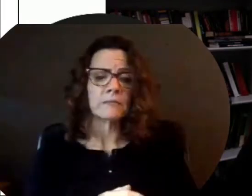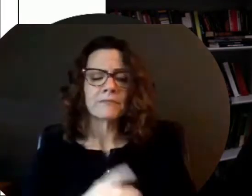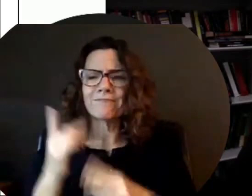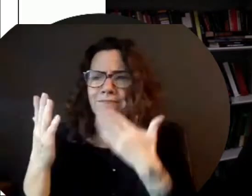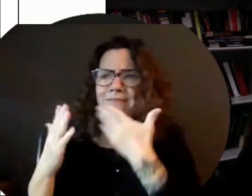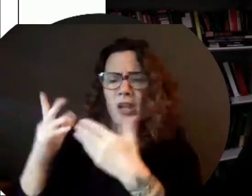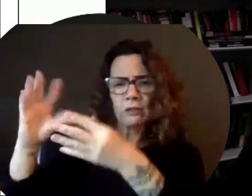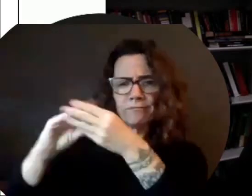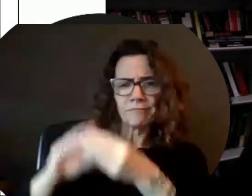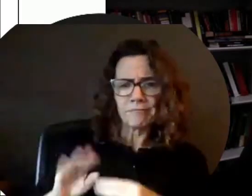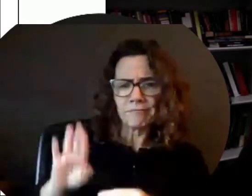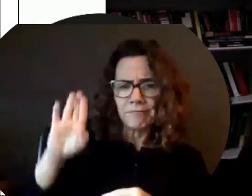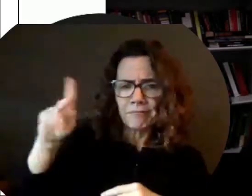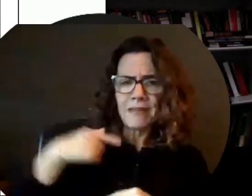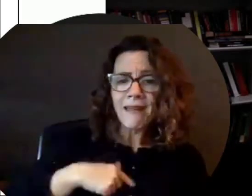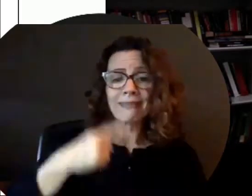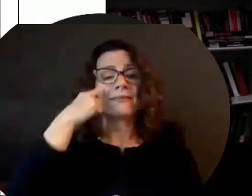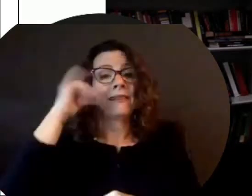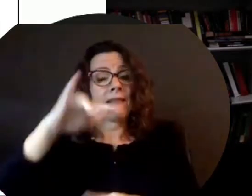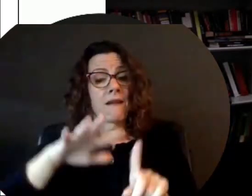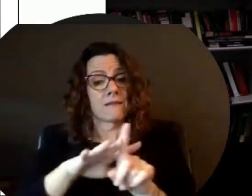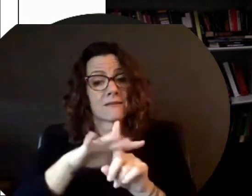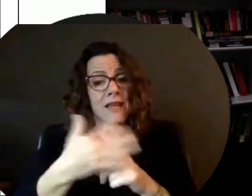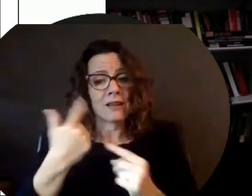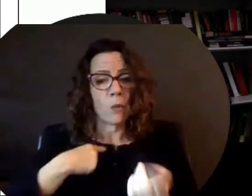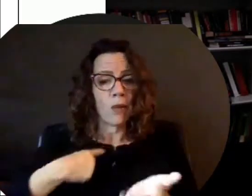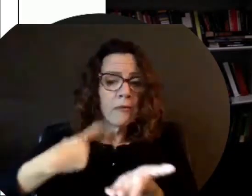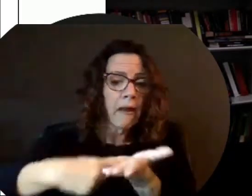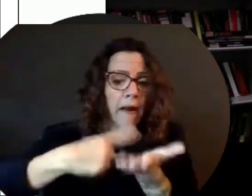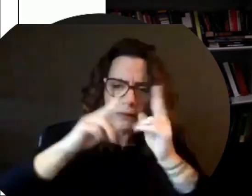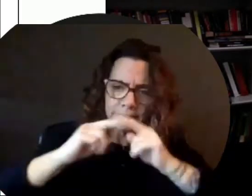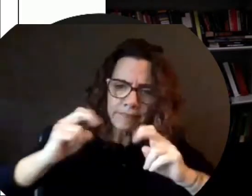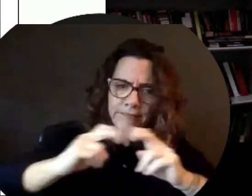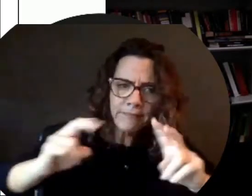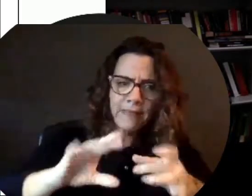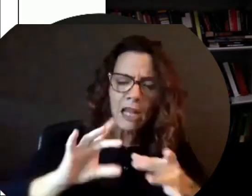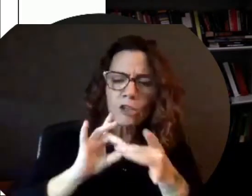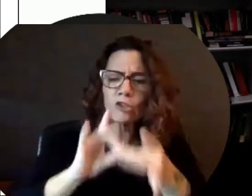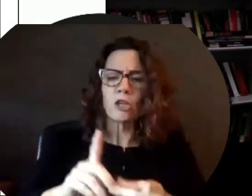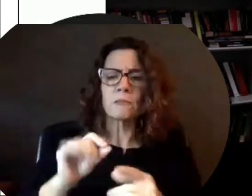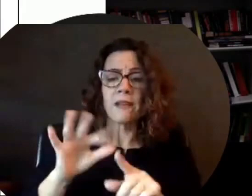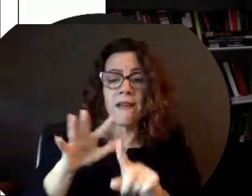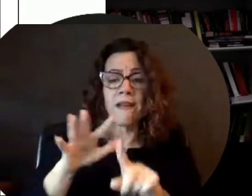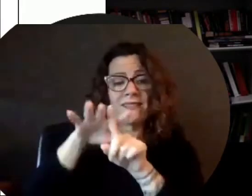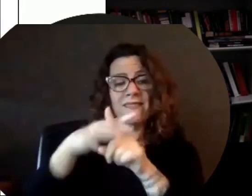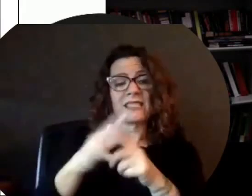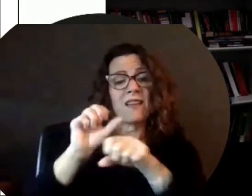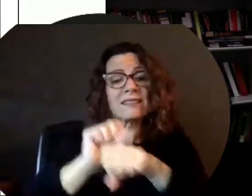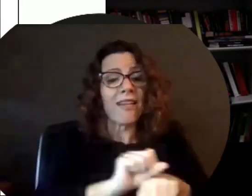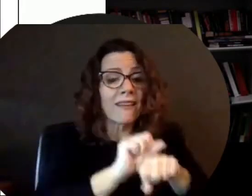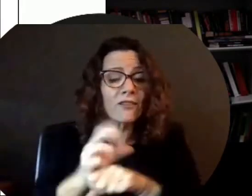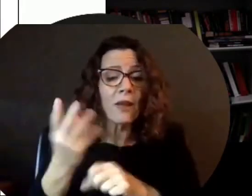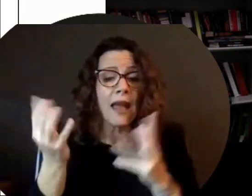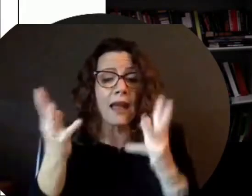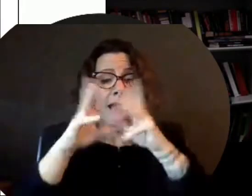of abolition in that context. I mean, I think if you look or read